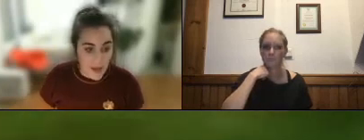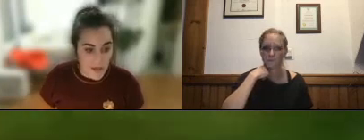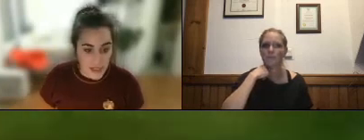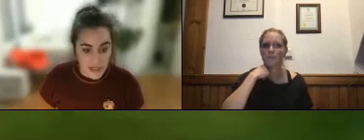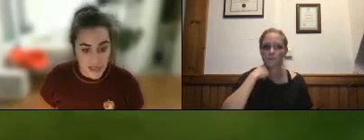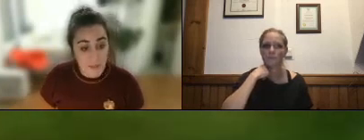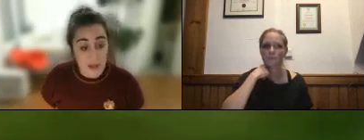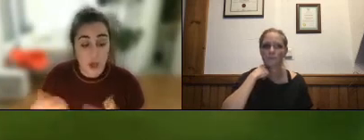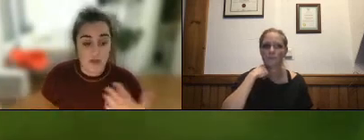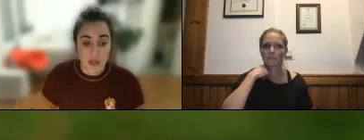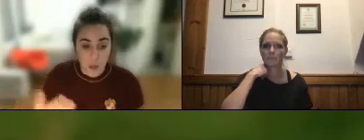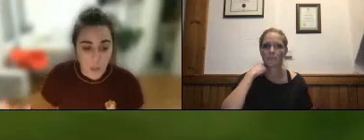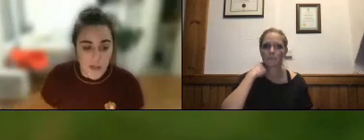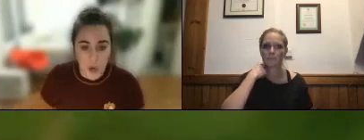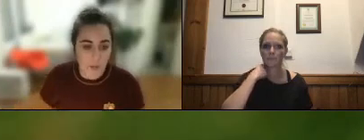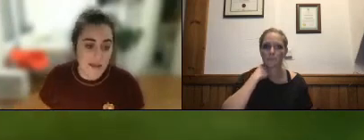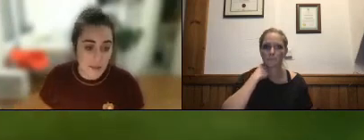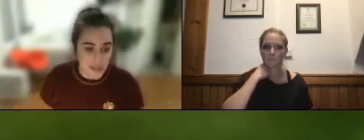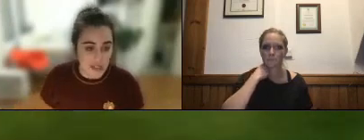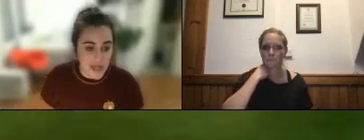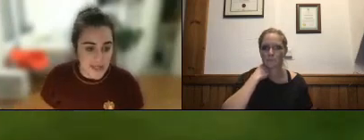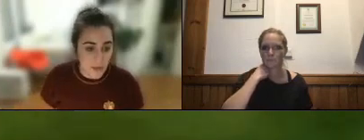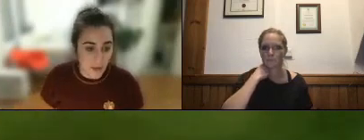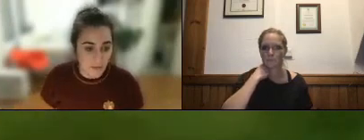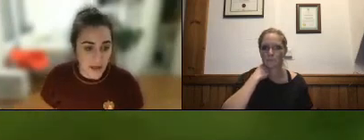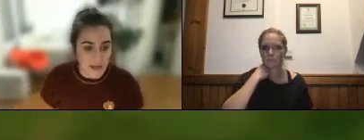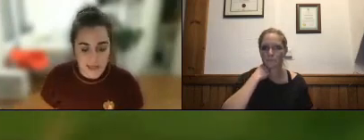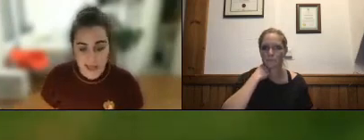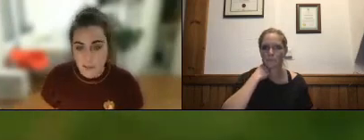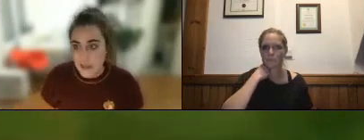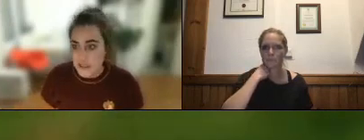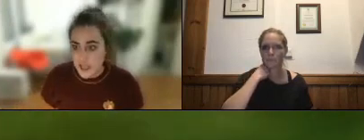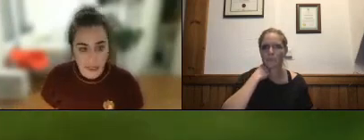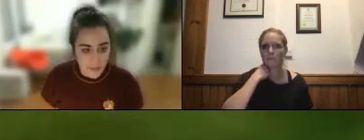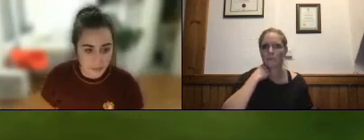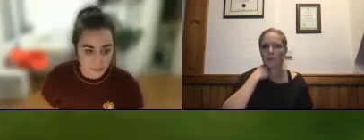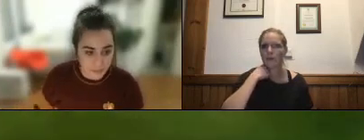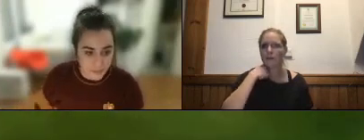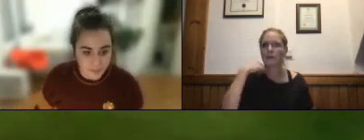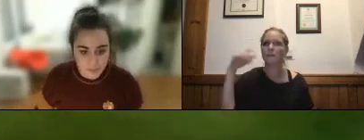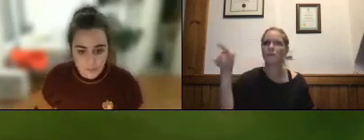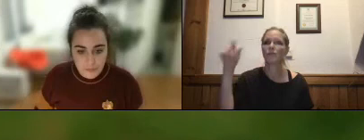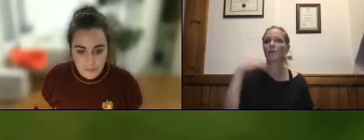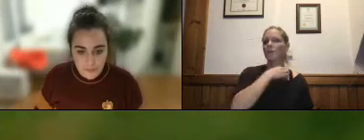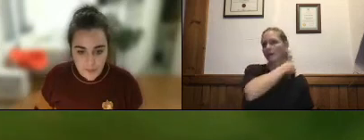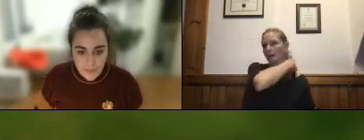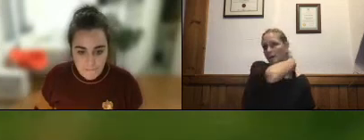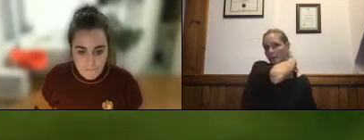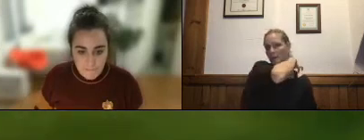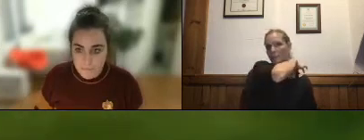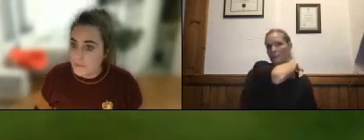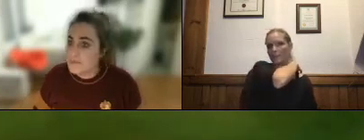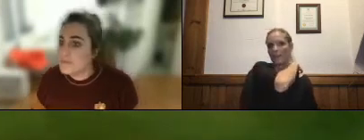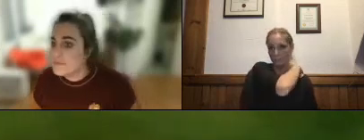things that might be changing it beyond what we know about some of these genetic modifiers that Tam mentioned earlier. Jody also